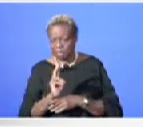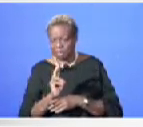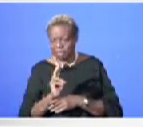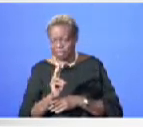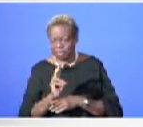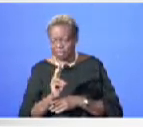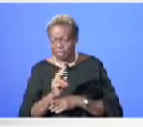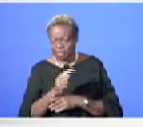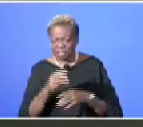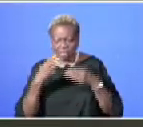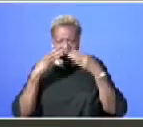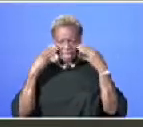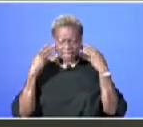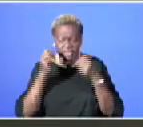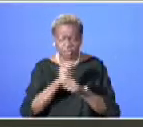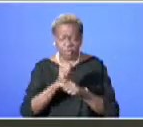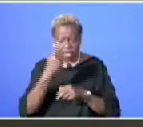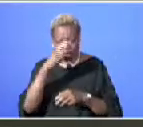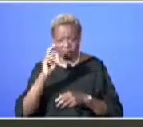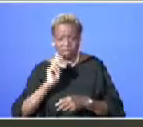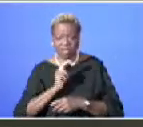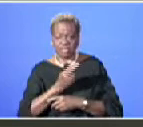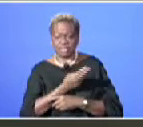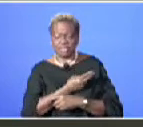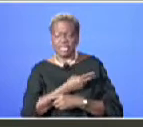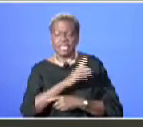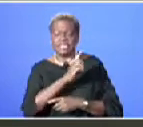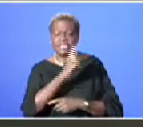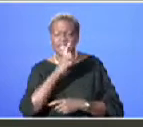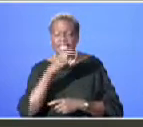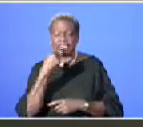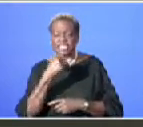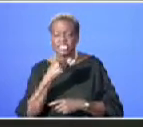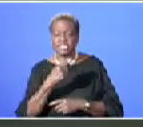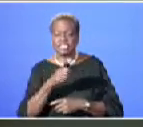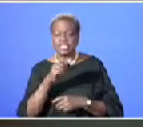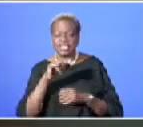So I said, I'll say yes to that. Dillette says she will spend the Easter